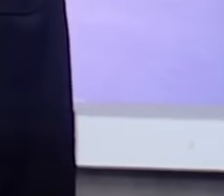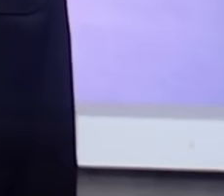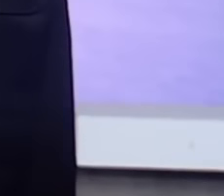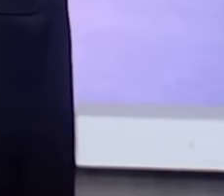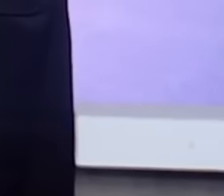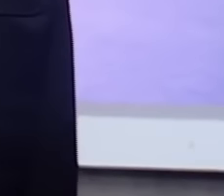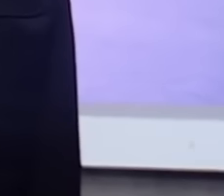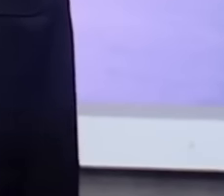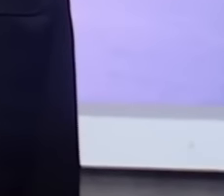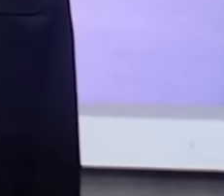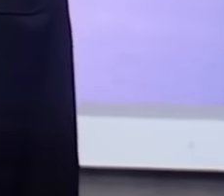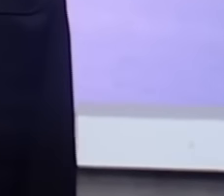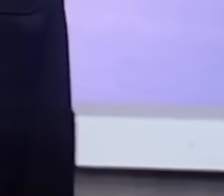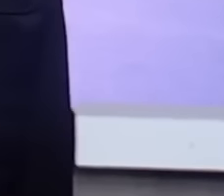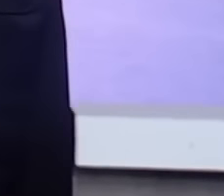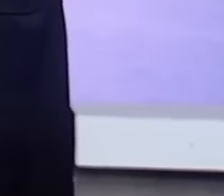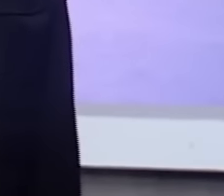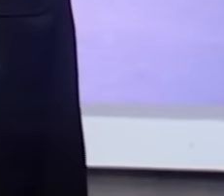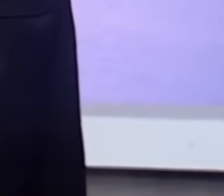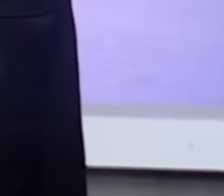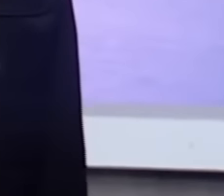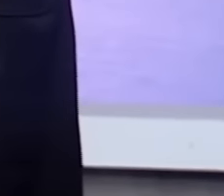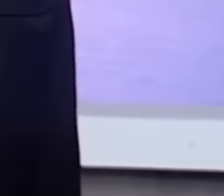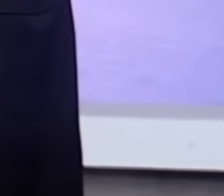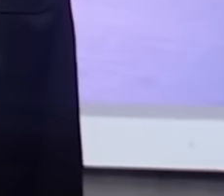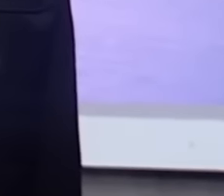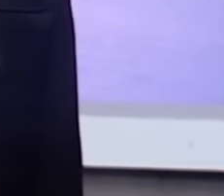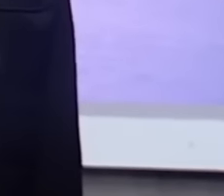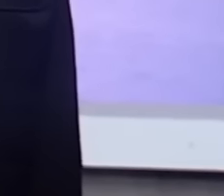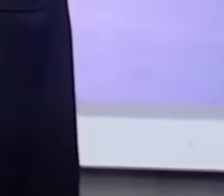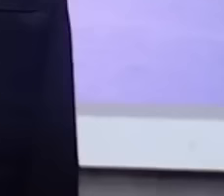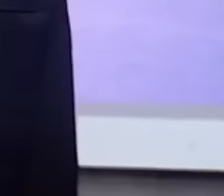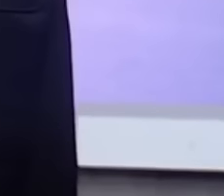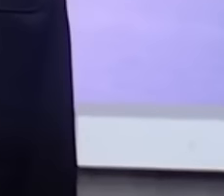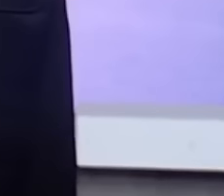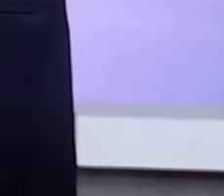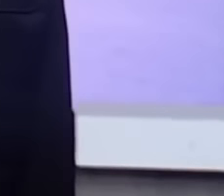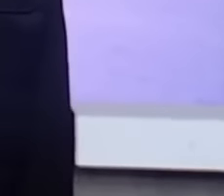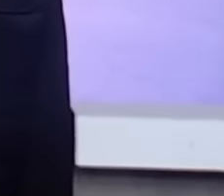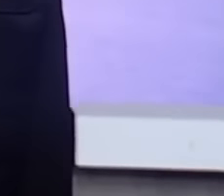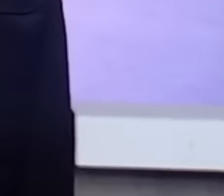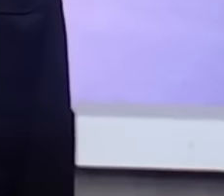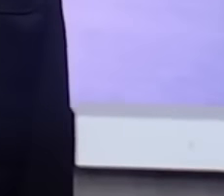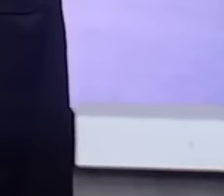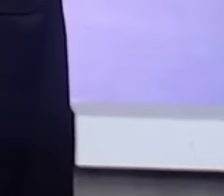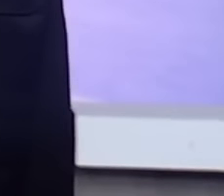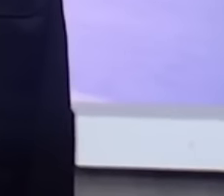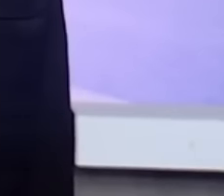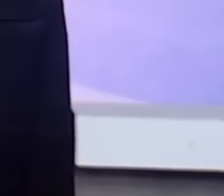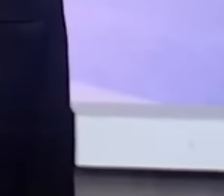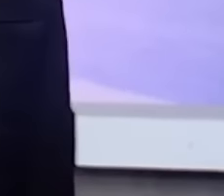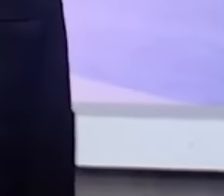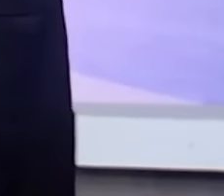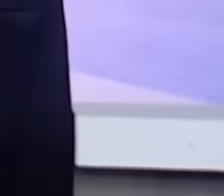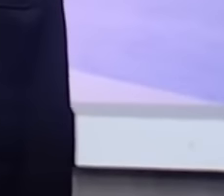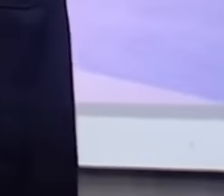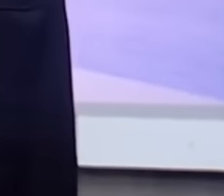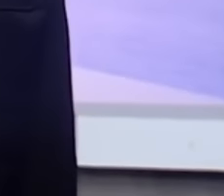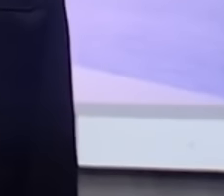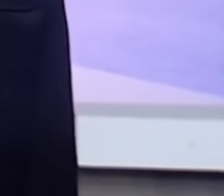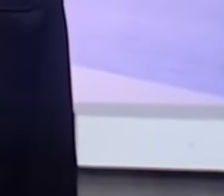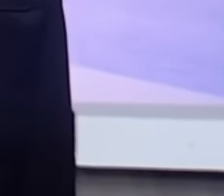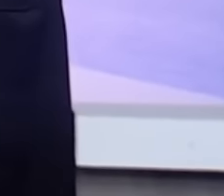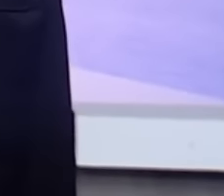Mga kapuso, sama-sama tayong maging saksi. Mag-subscribe sa GMA Integrated News sa YouTube, at para sa mga kapuso abroad,